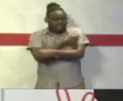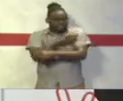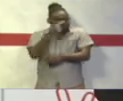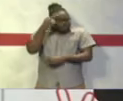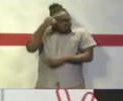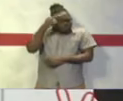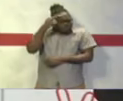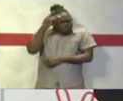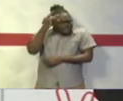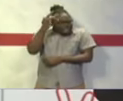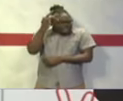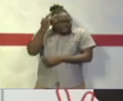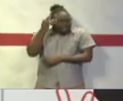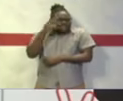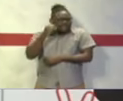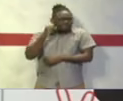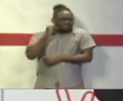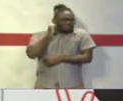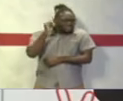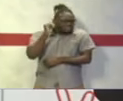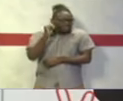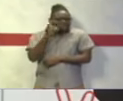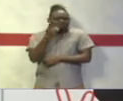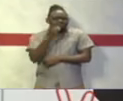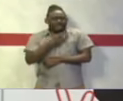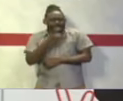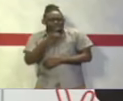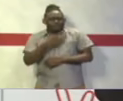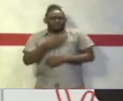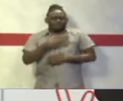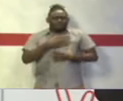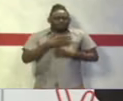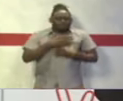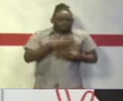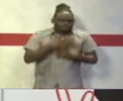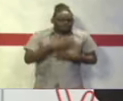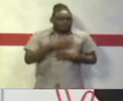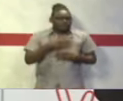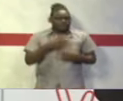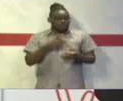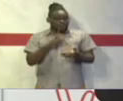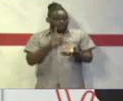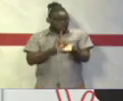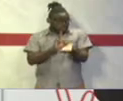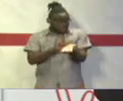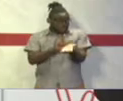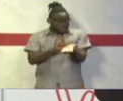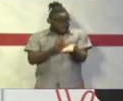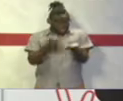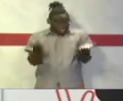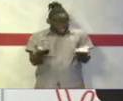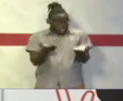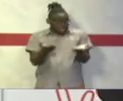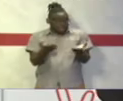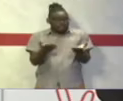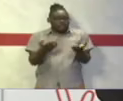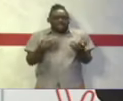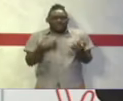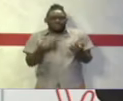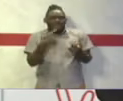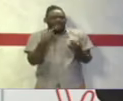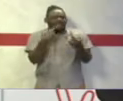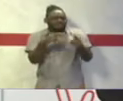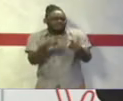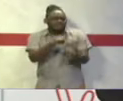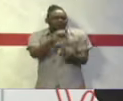pressure, diabetes, asthma, high cholesterol. Dr. Hamid is here to answer this question and address other concerns about